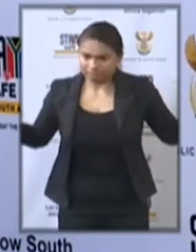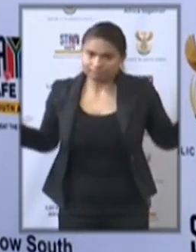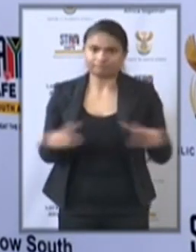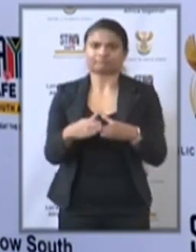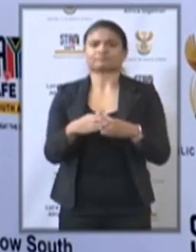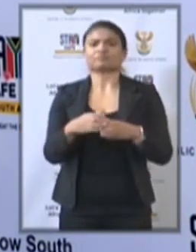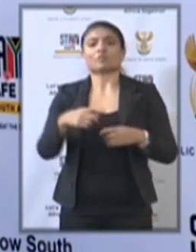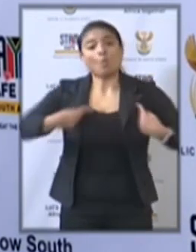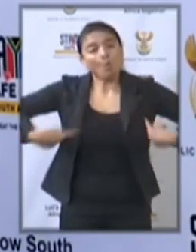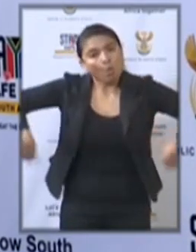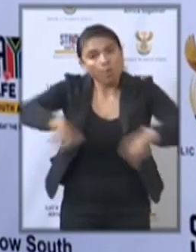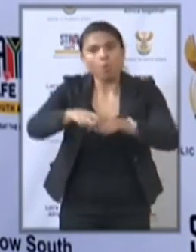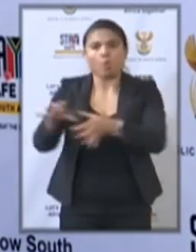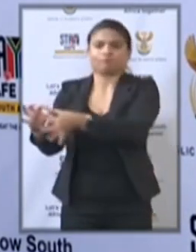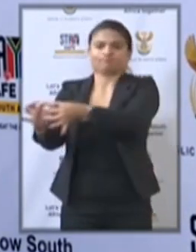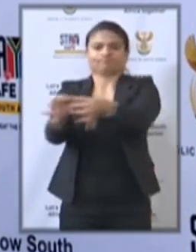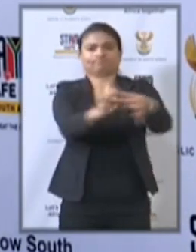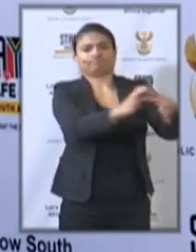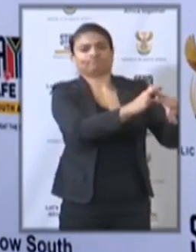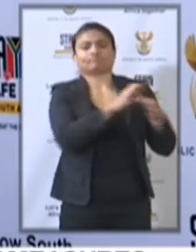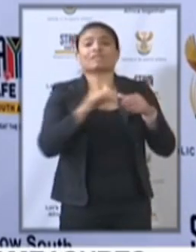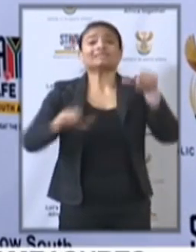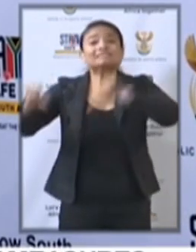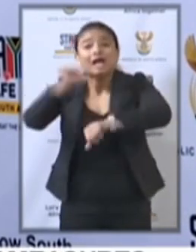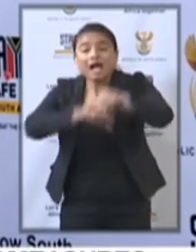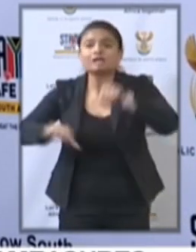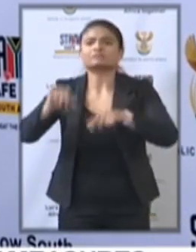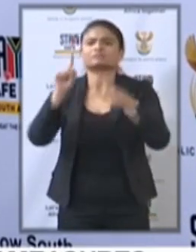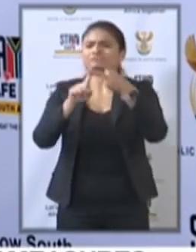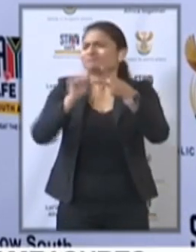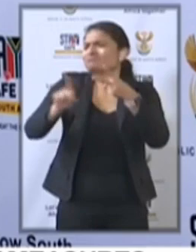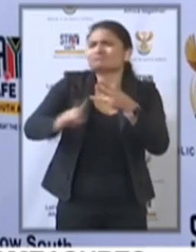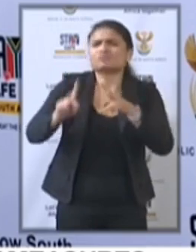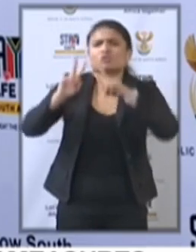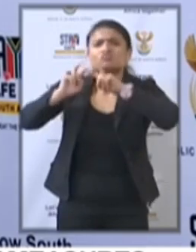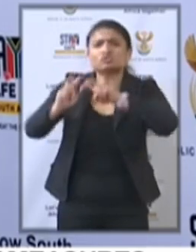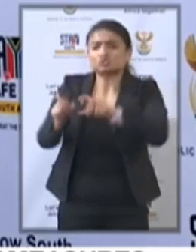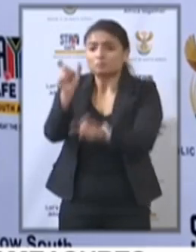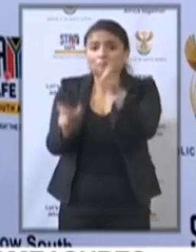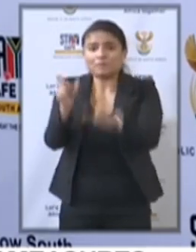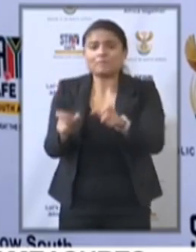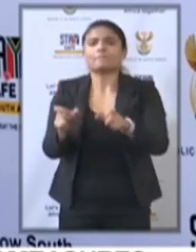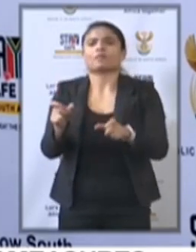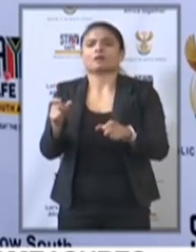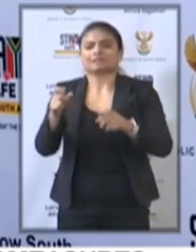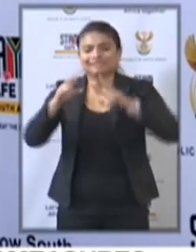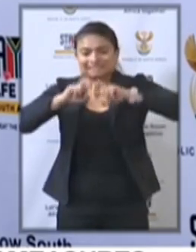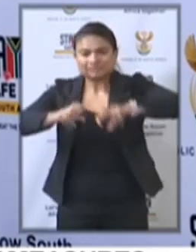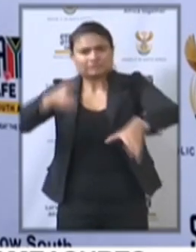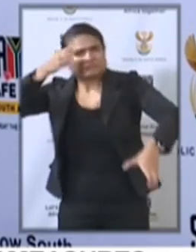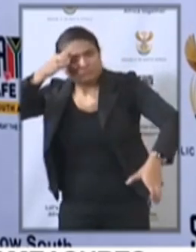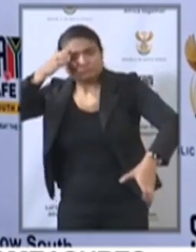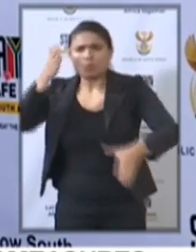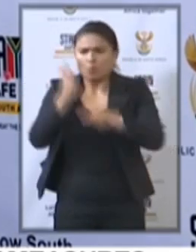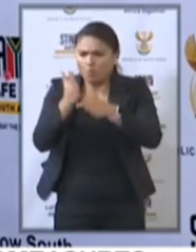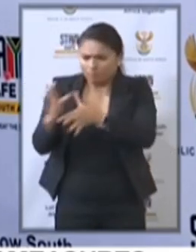all of our science and its disciplines to work together. In